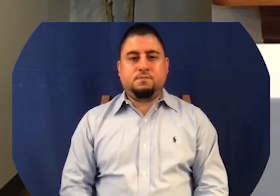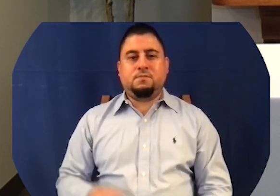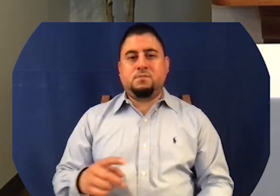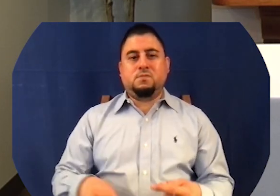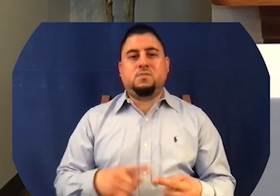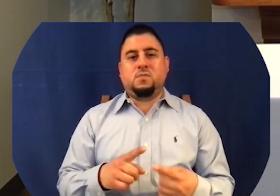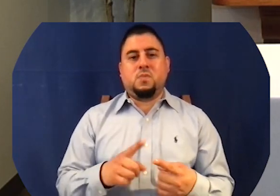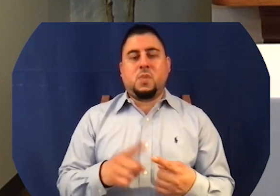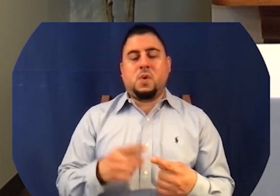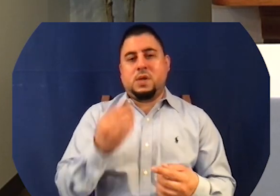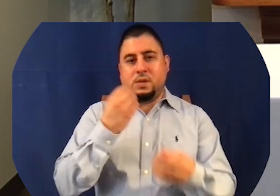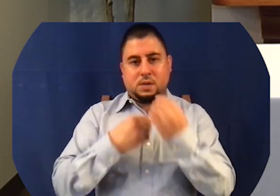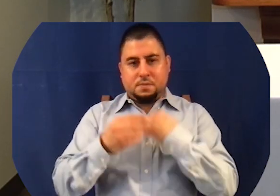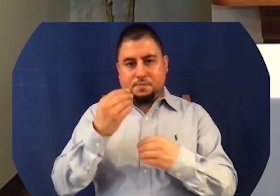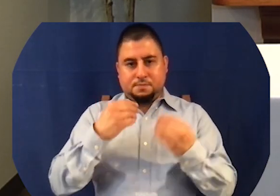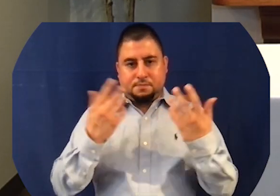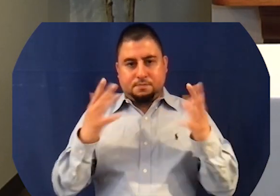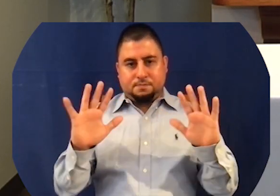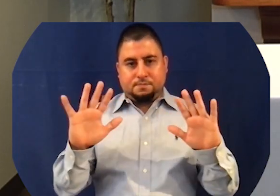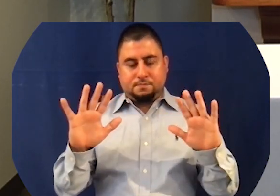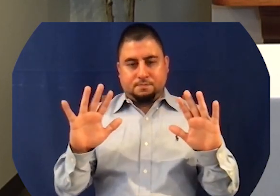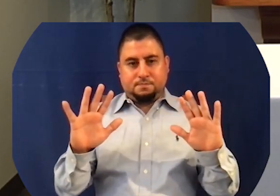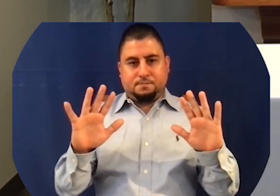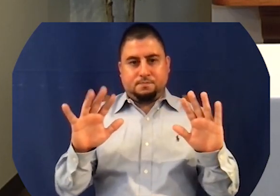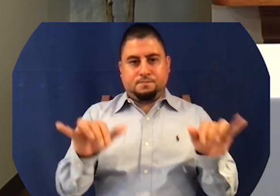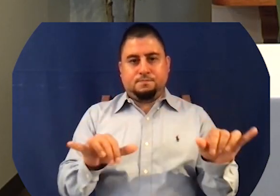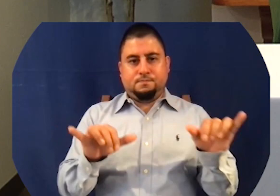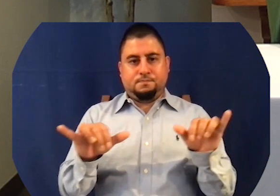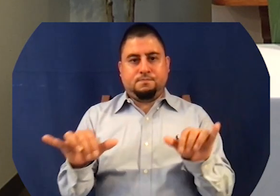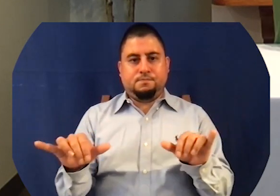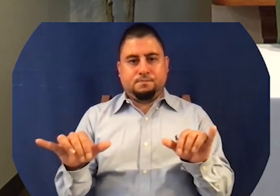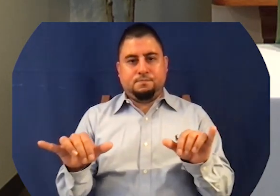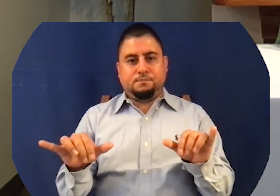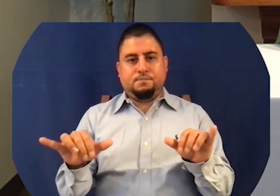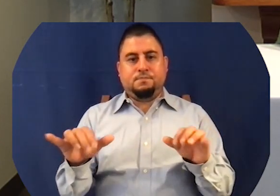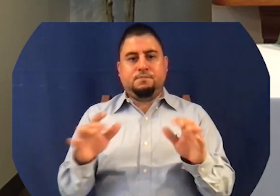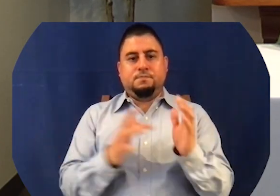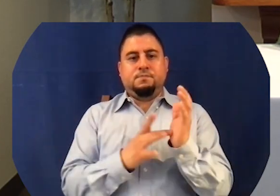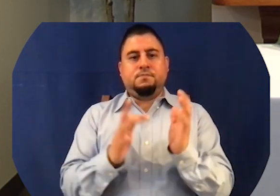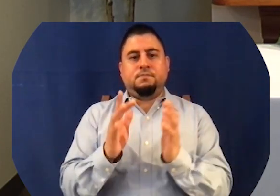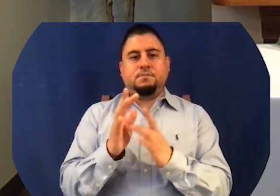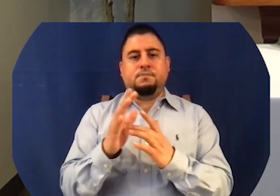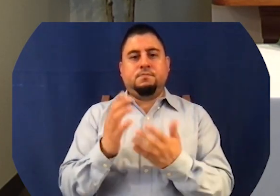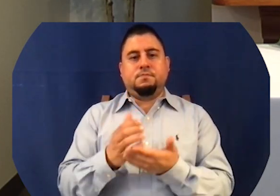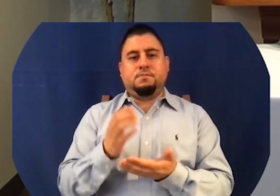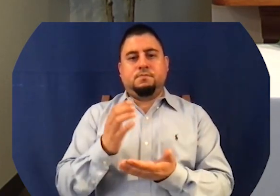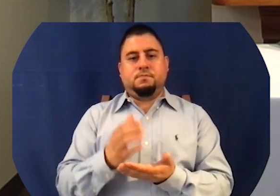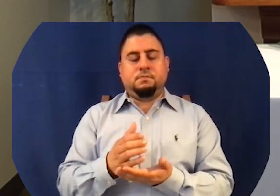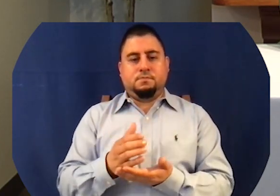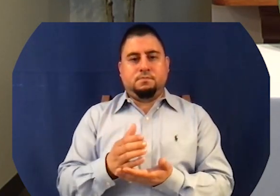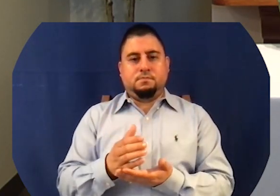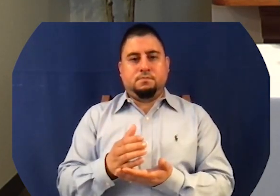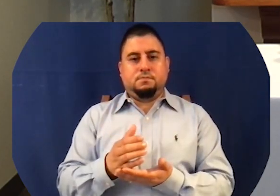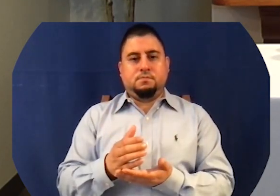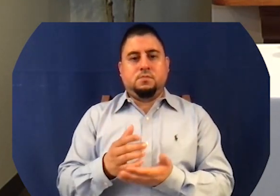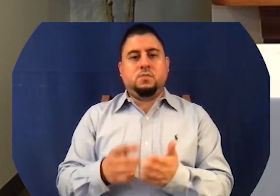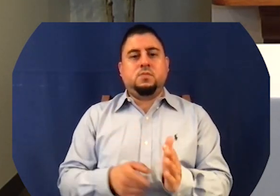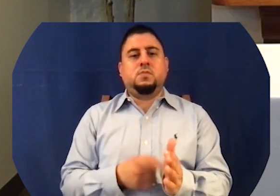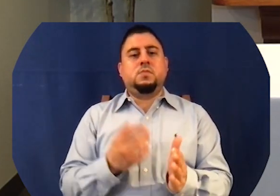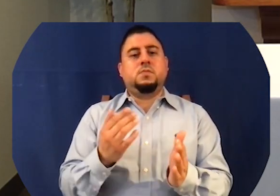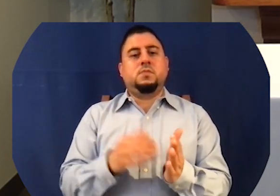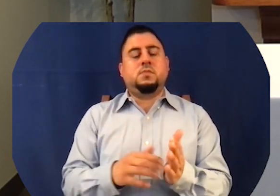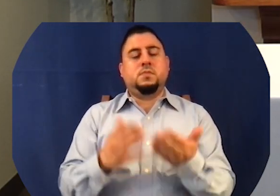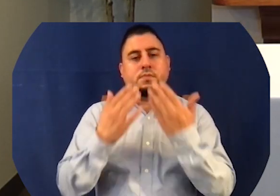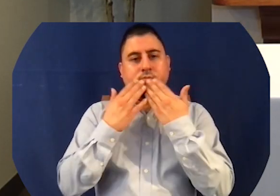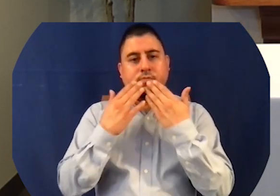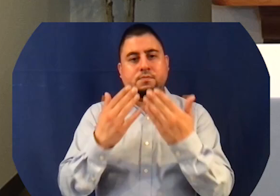In a similar way, when supper was ended, he took the chalice. And once more